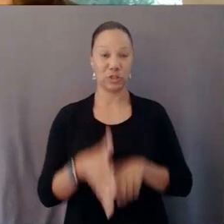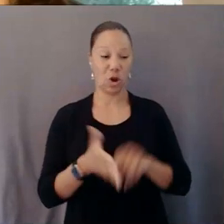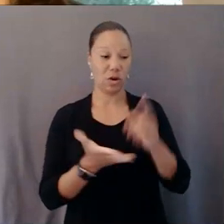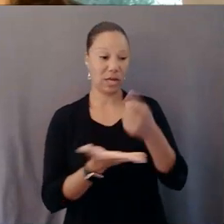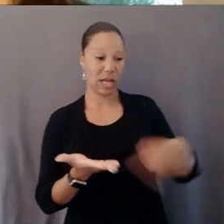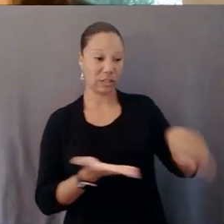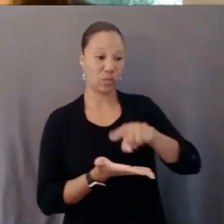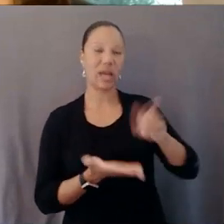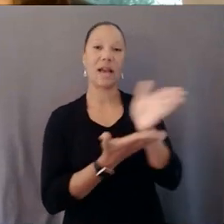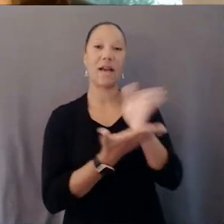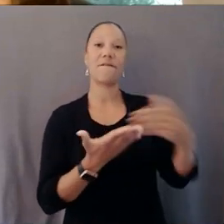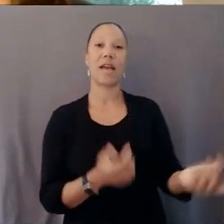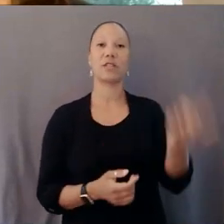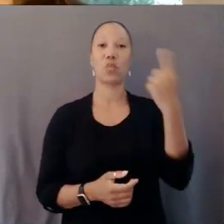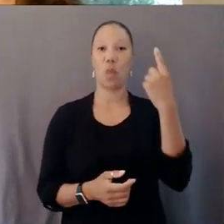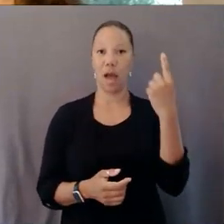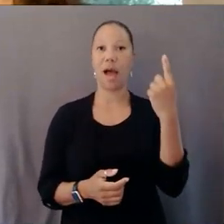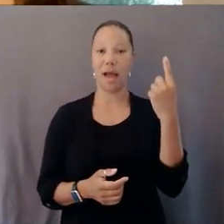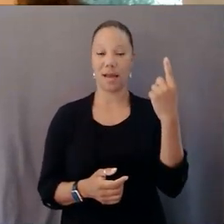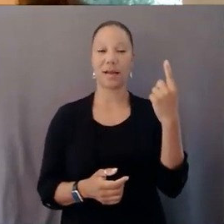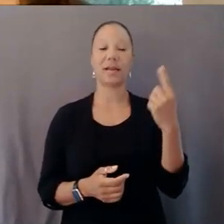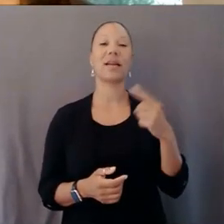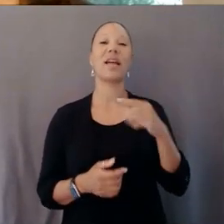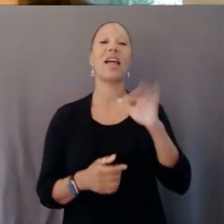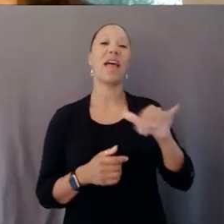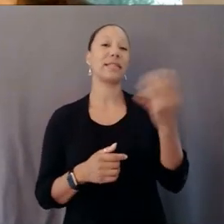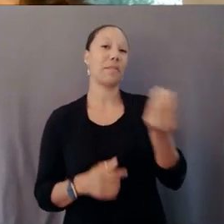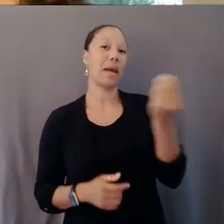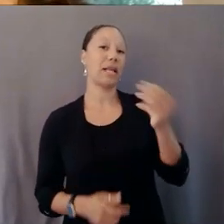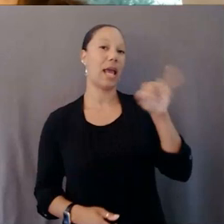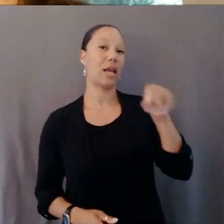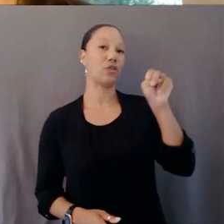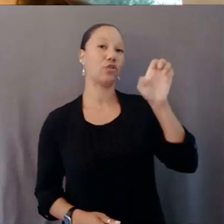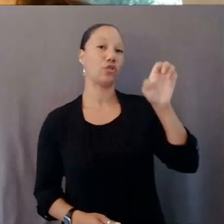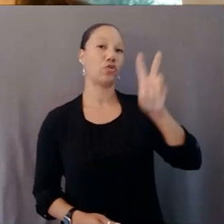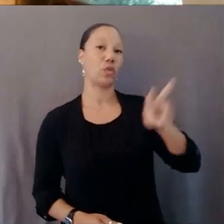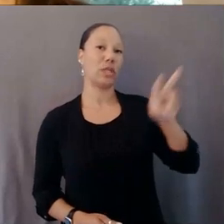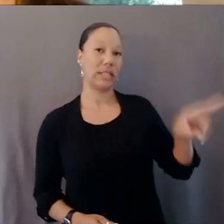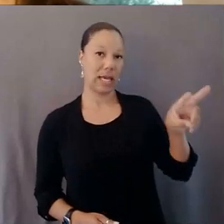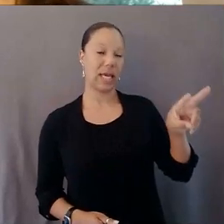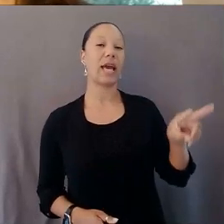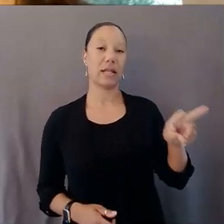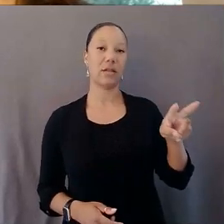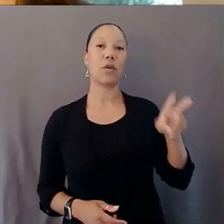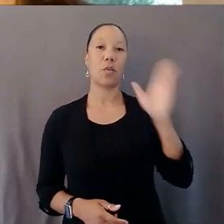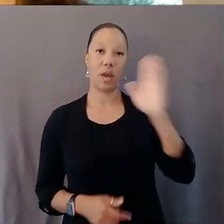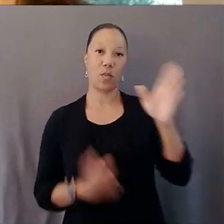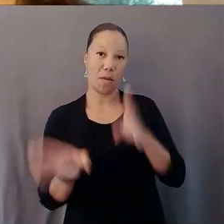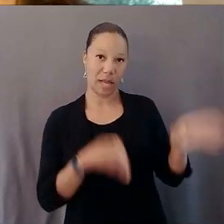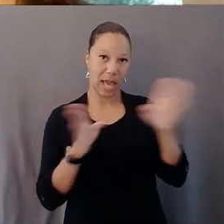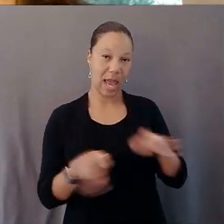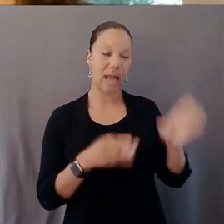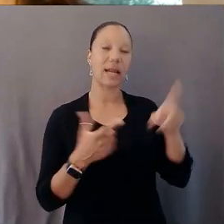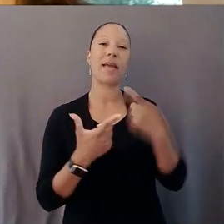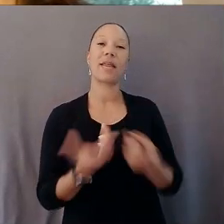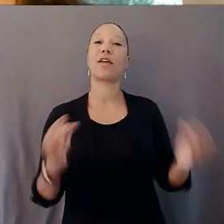1 and starting on Monday, June 22nd, and then more information will follow once we get rolling. That's great.